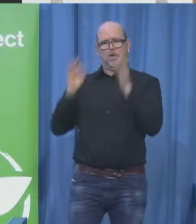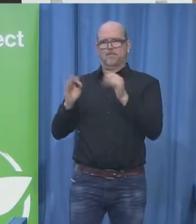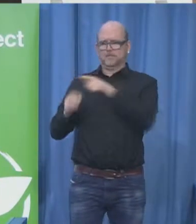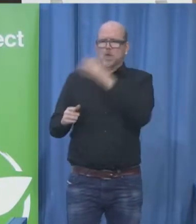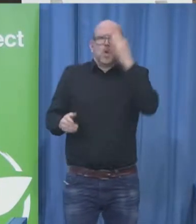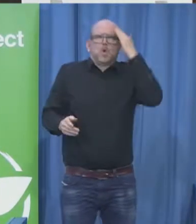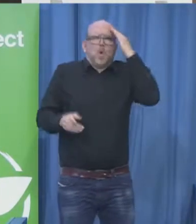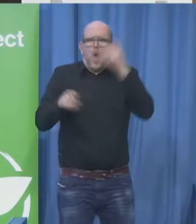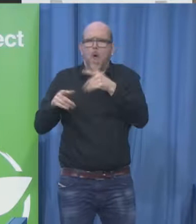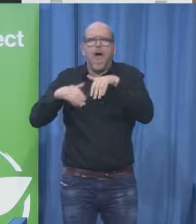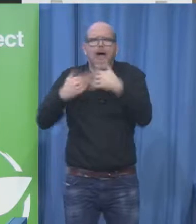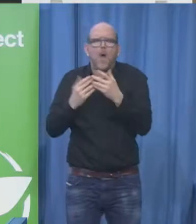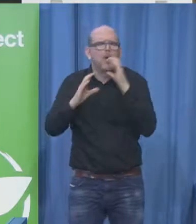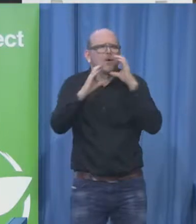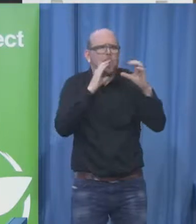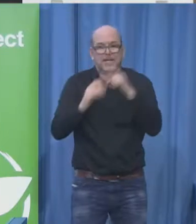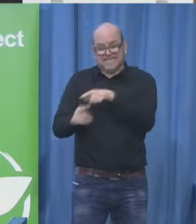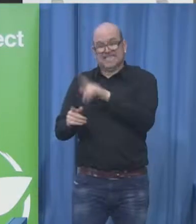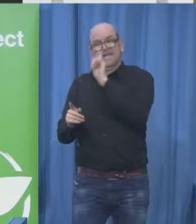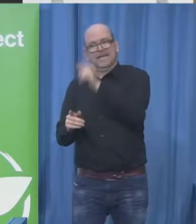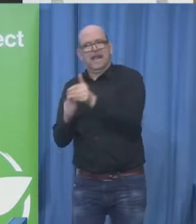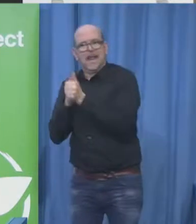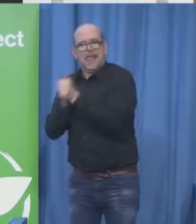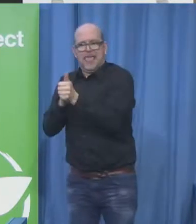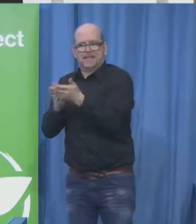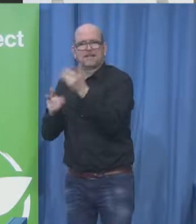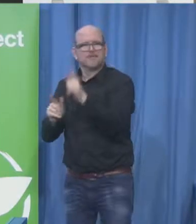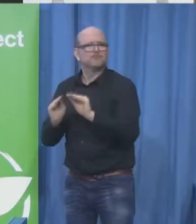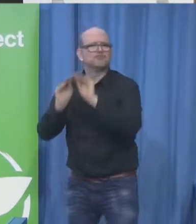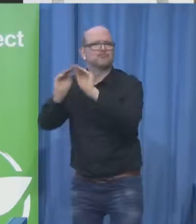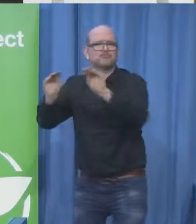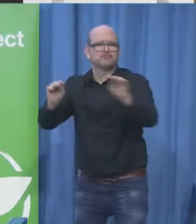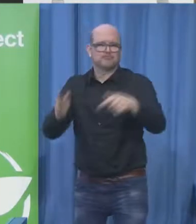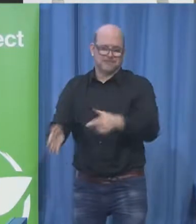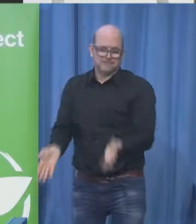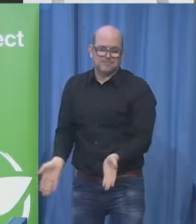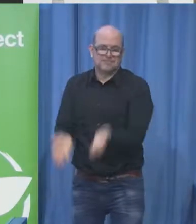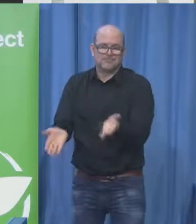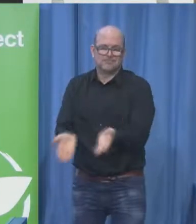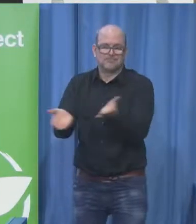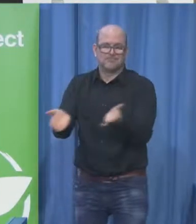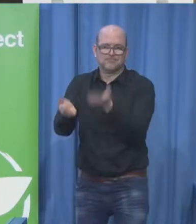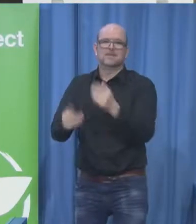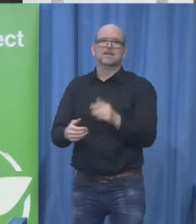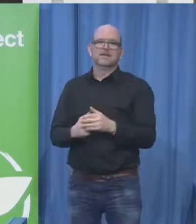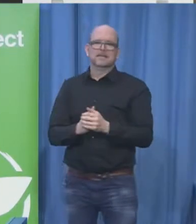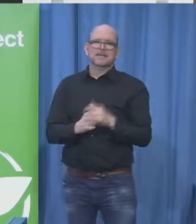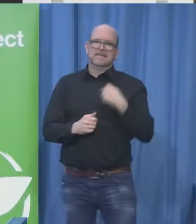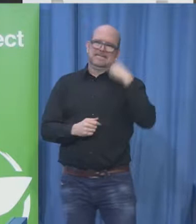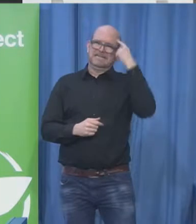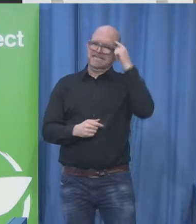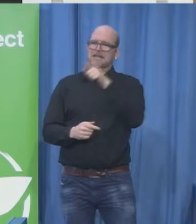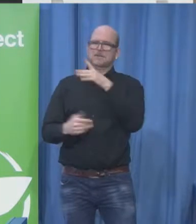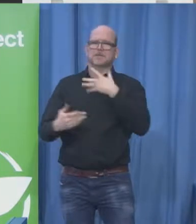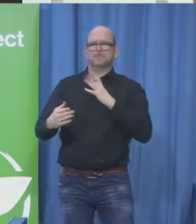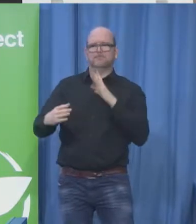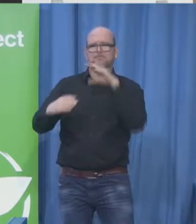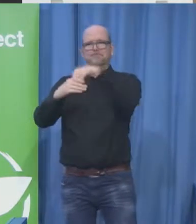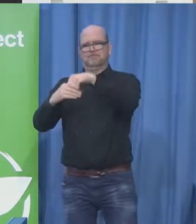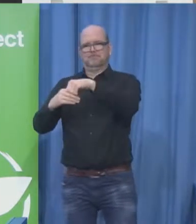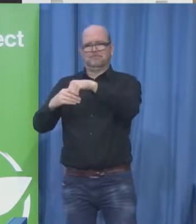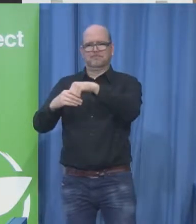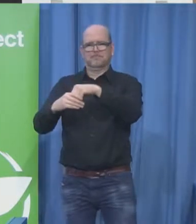on that, and I think this week's conference has really reiterated the opportunity and the benefit to me. If I have